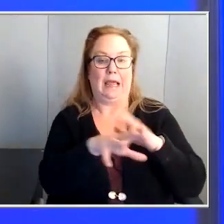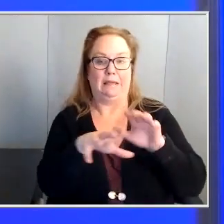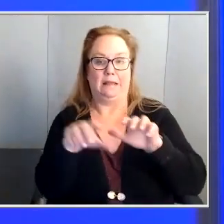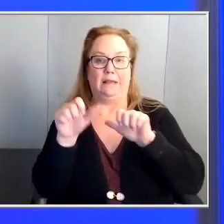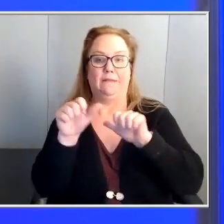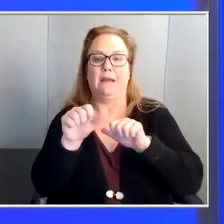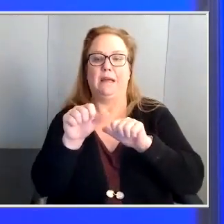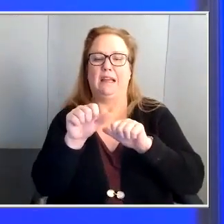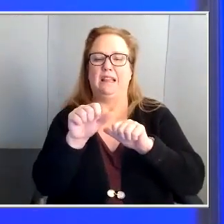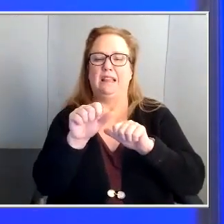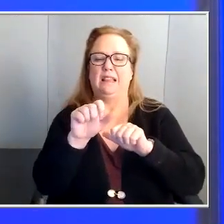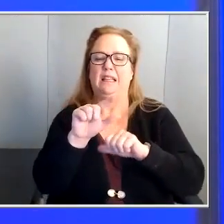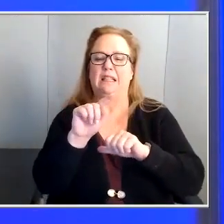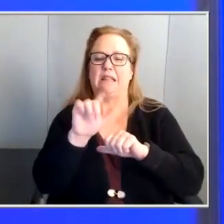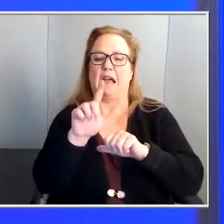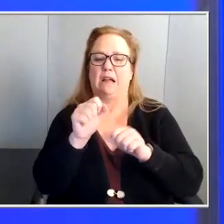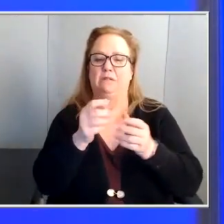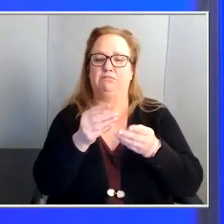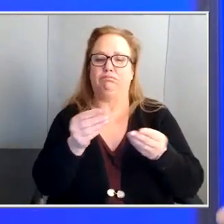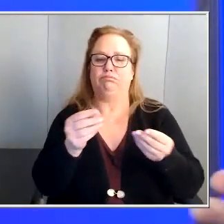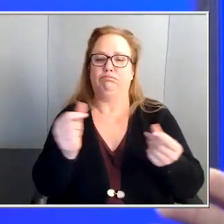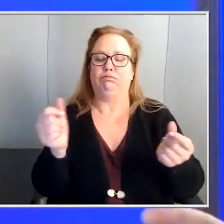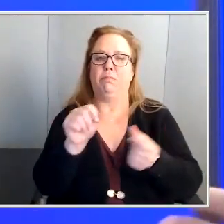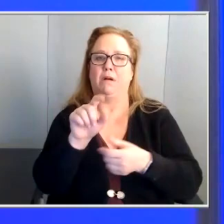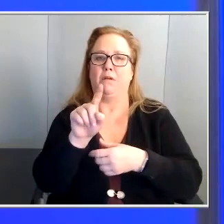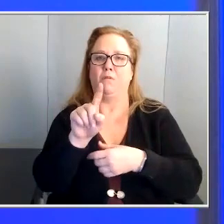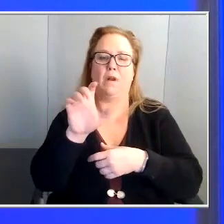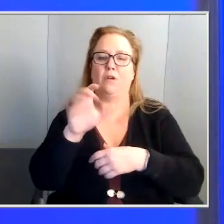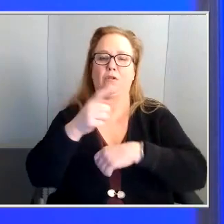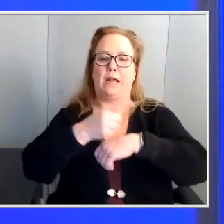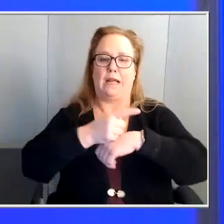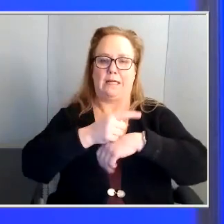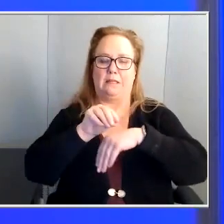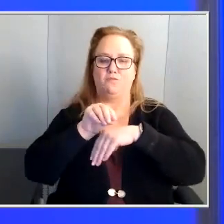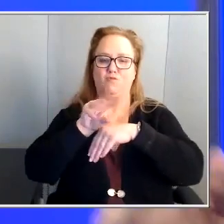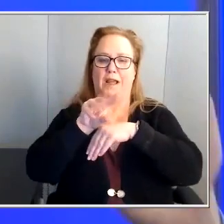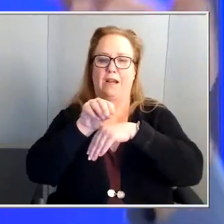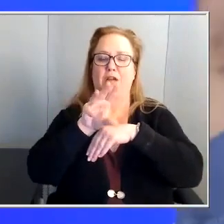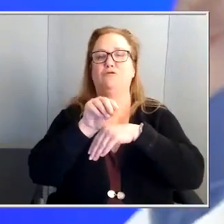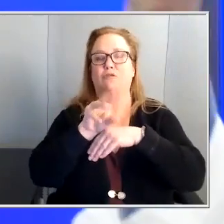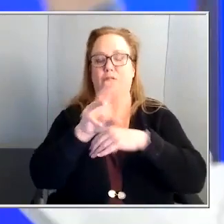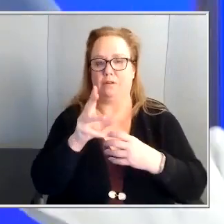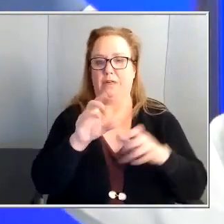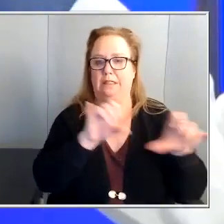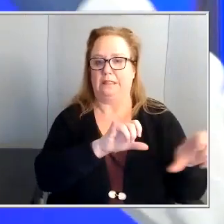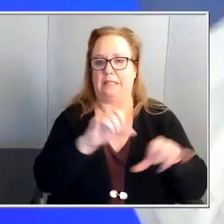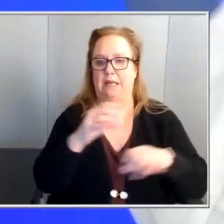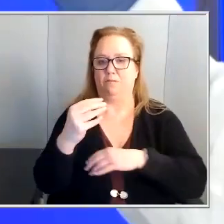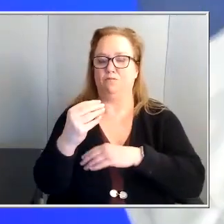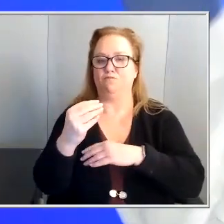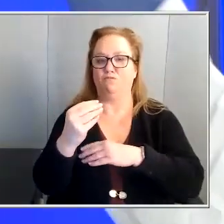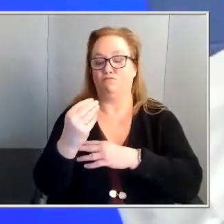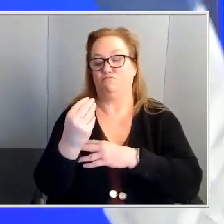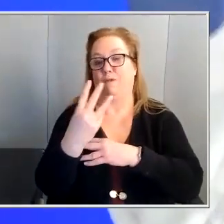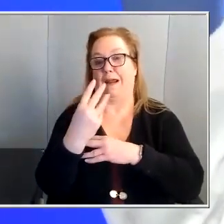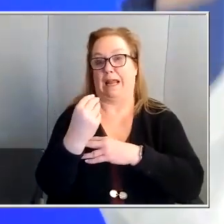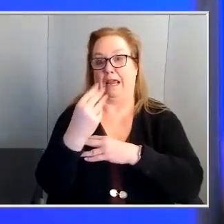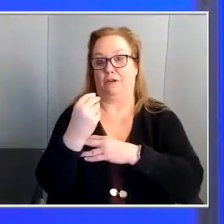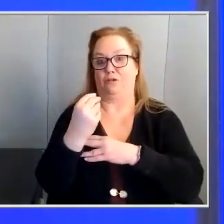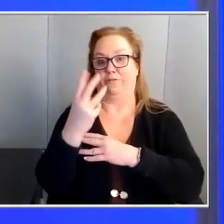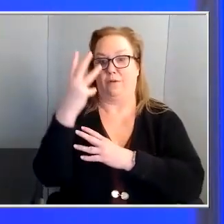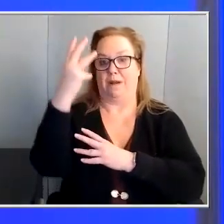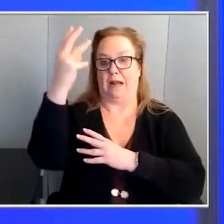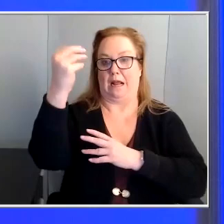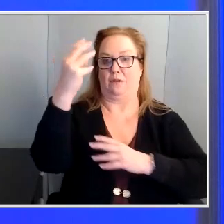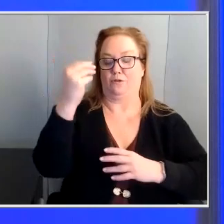period of about 100 days and deliver about the equivalent dose of radiation that patients would get from some